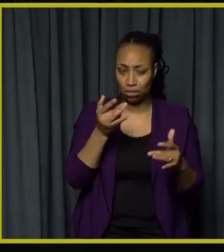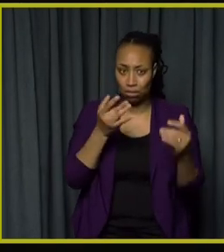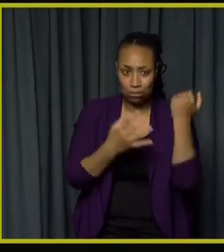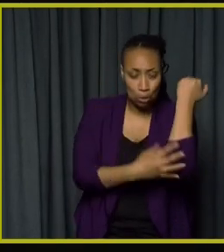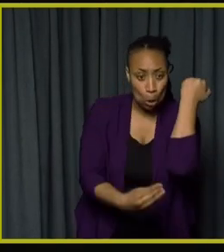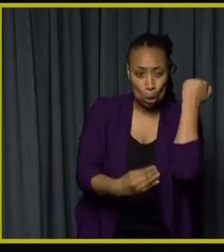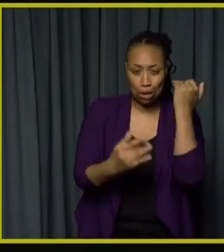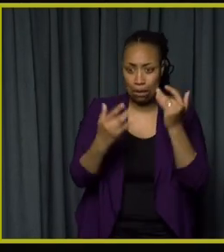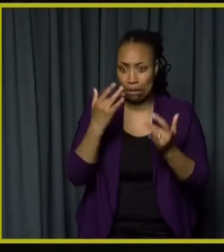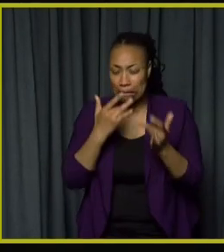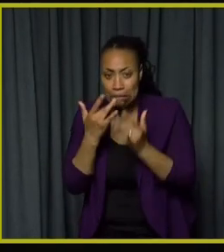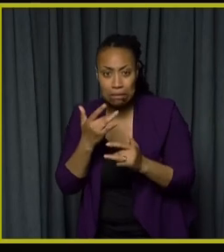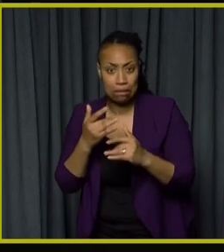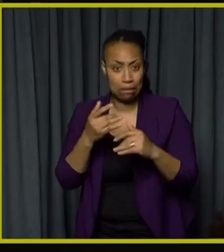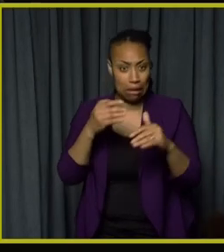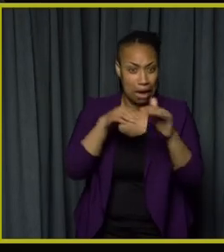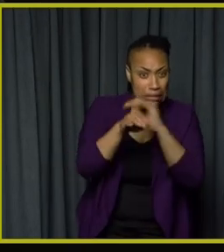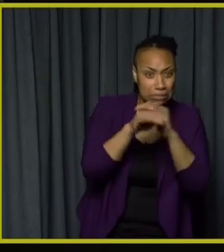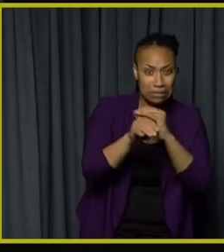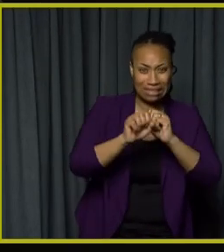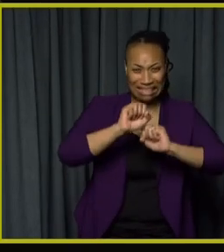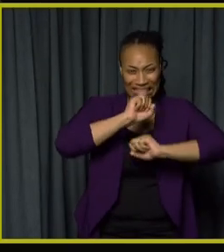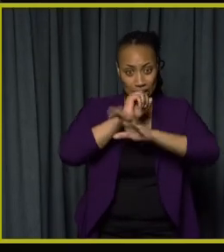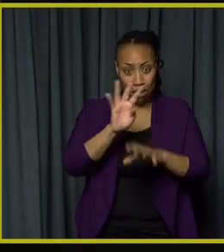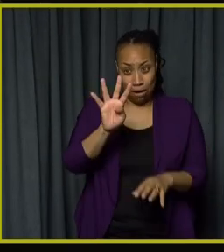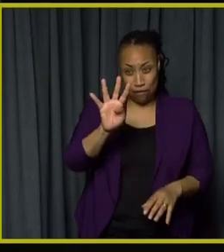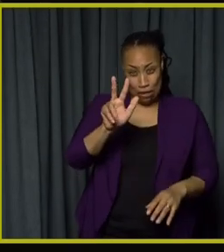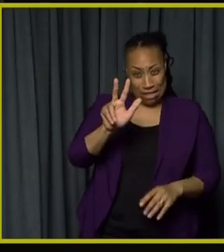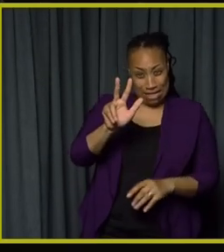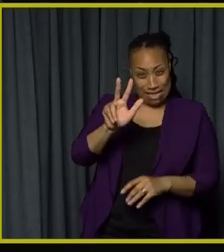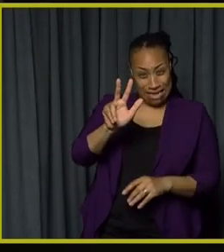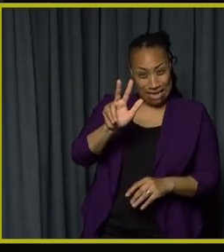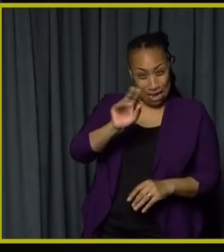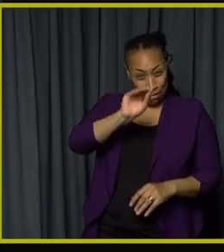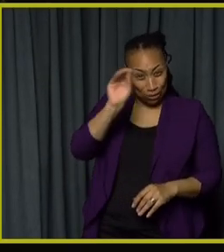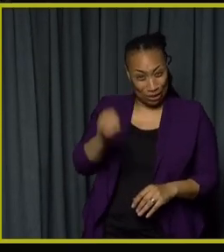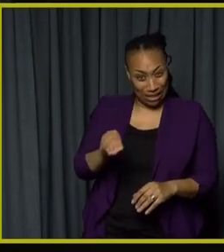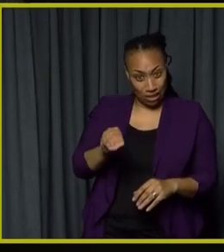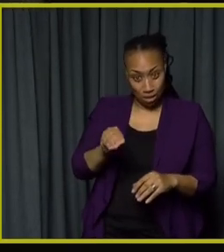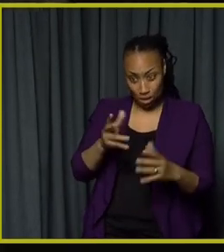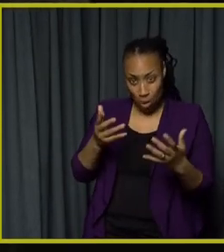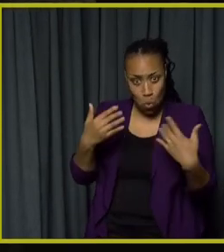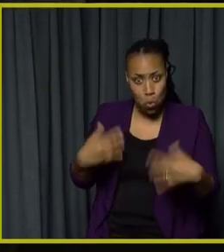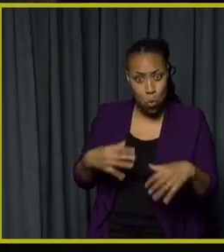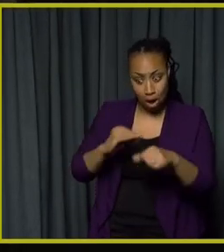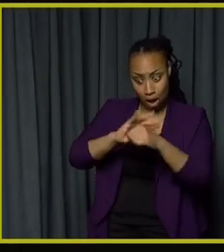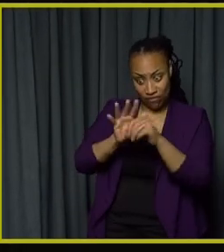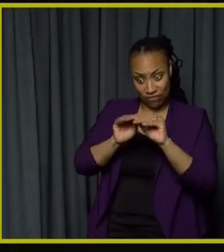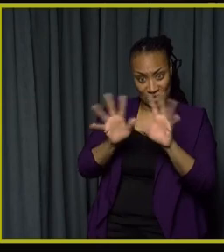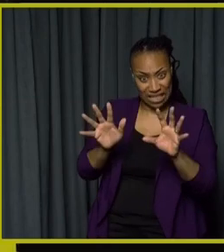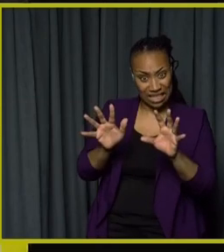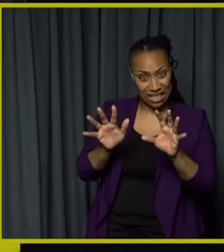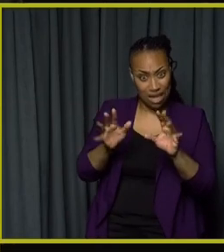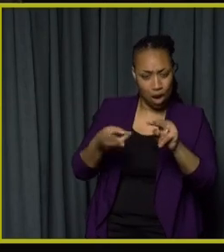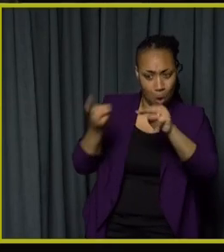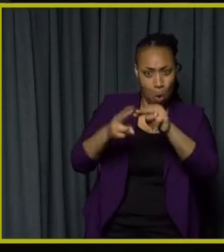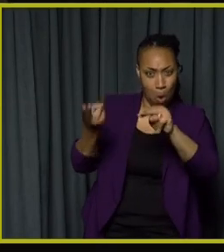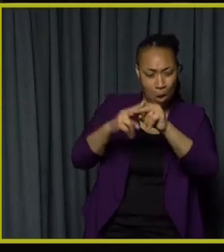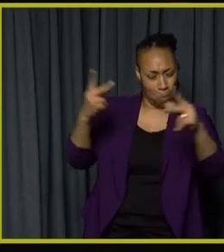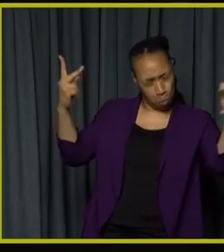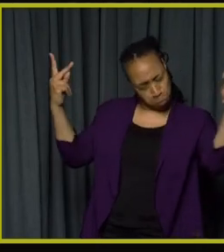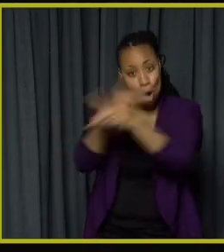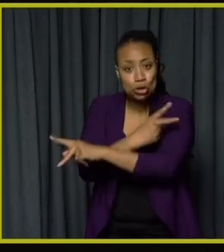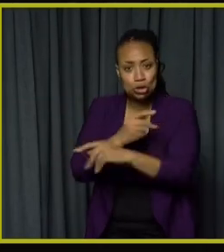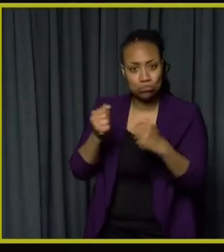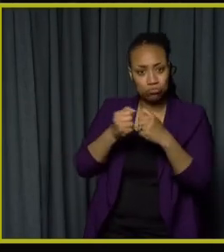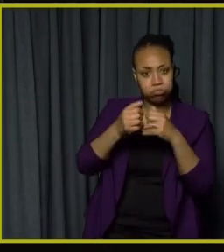be 50% before this pandemic is over. 700 people die every day from poverty and low